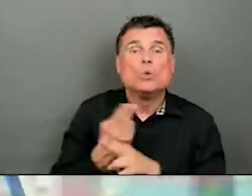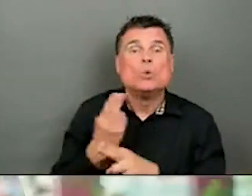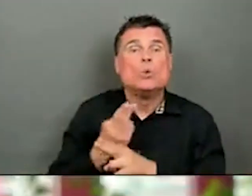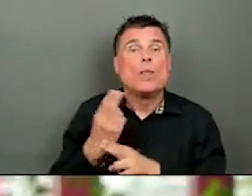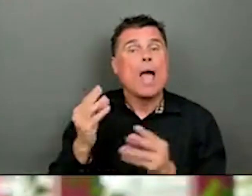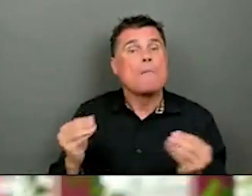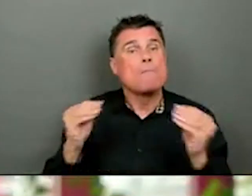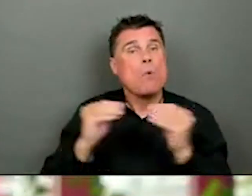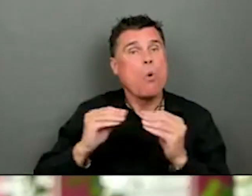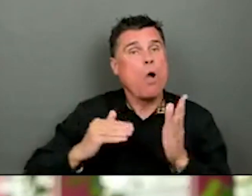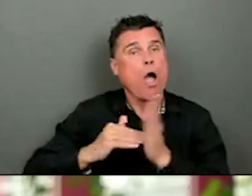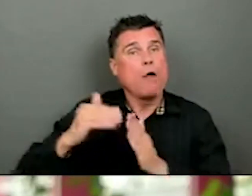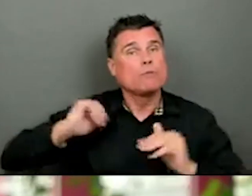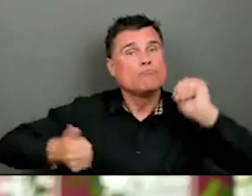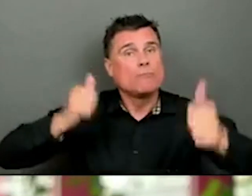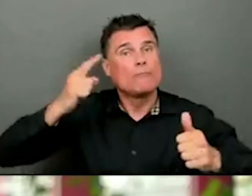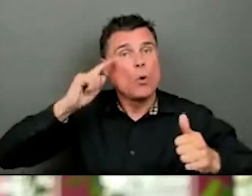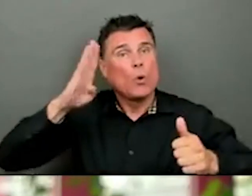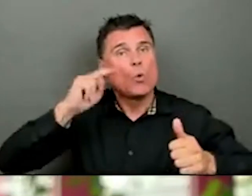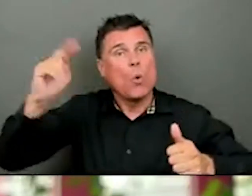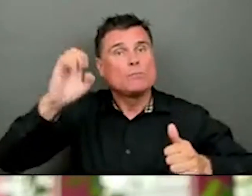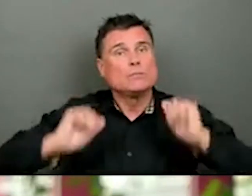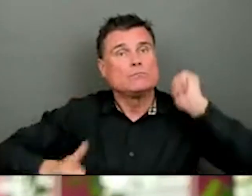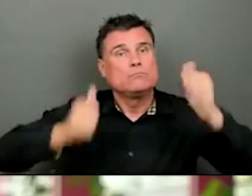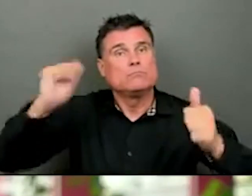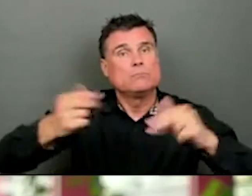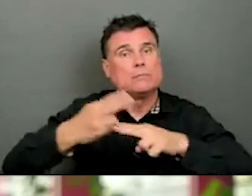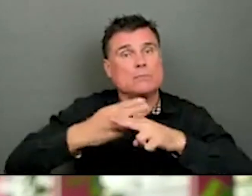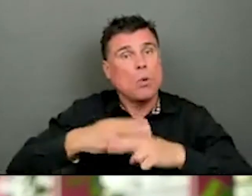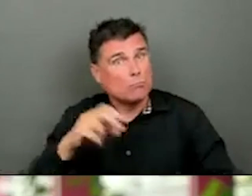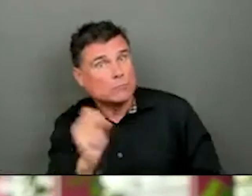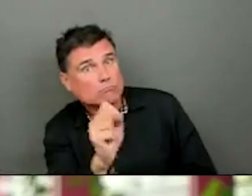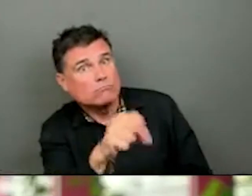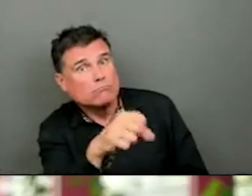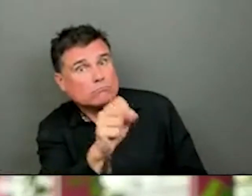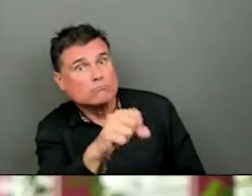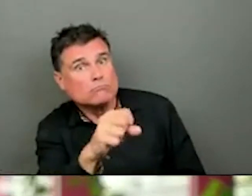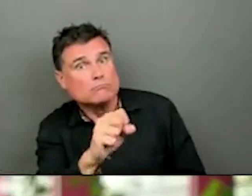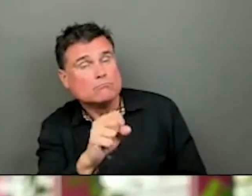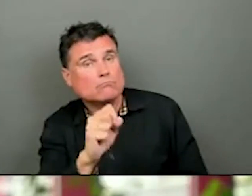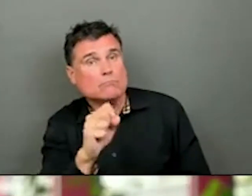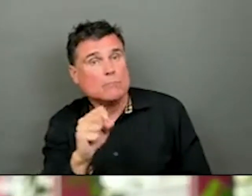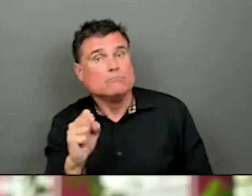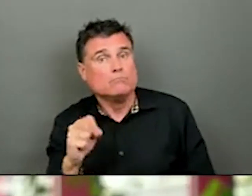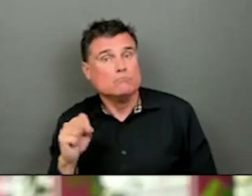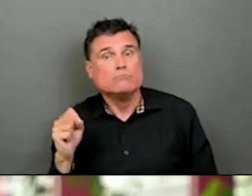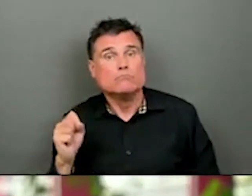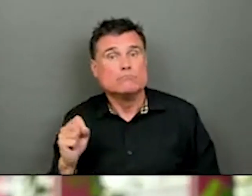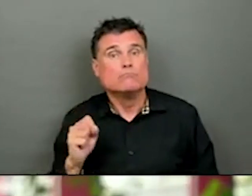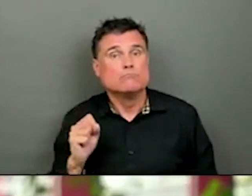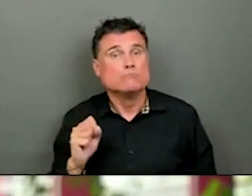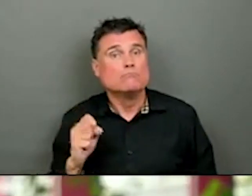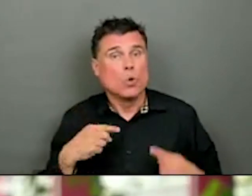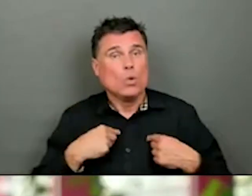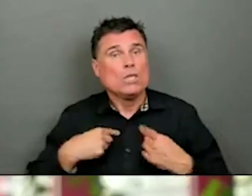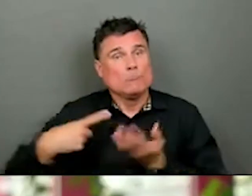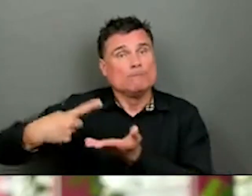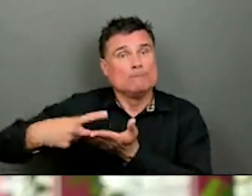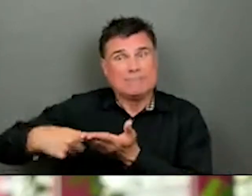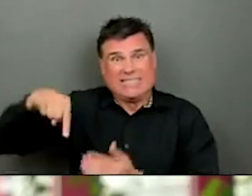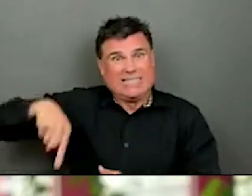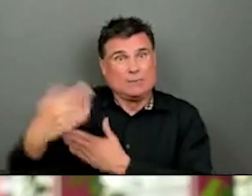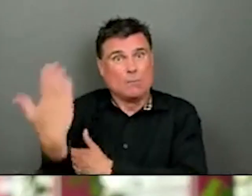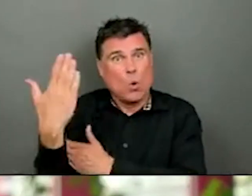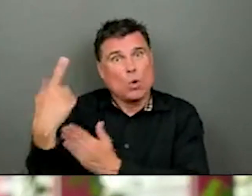here in the north in general? Absolutely. This was a discussion I had with colleagues in Northern Health earlier today, and they